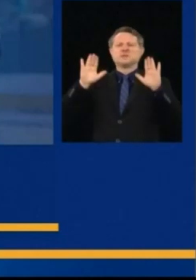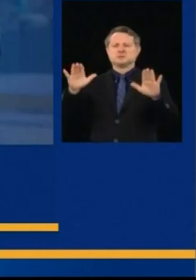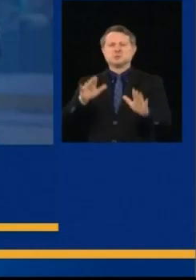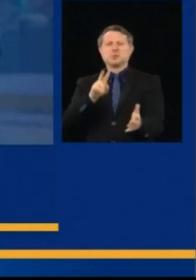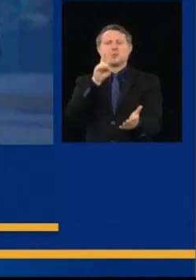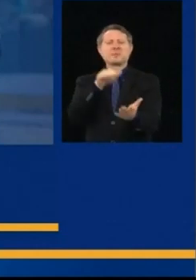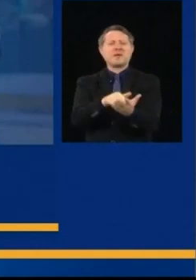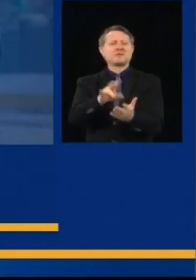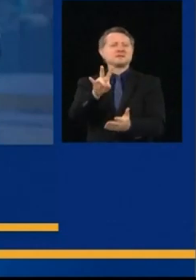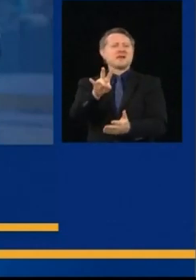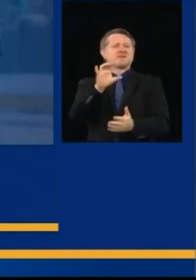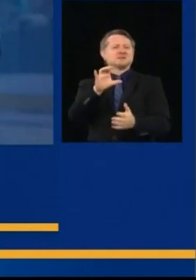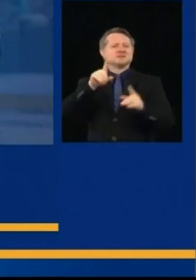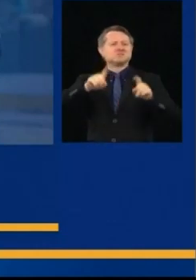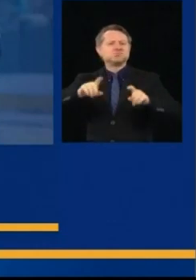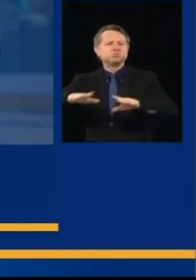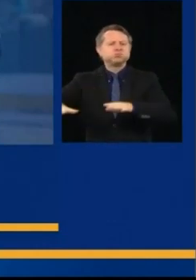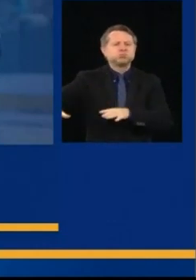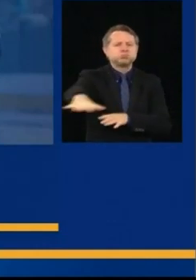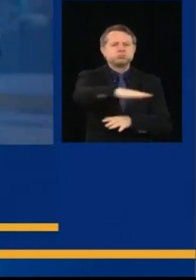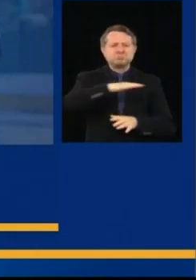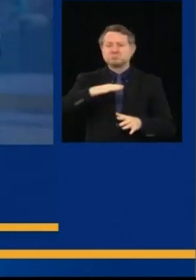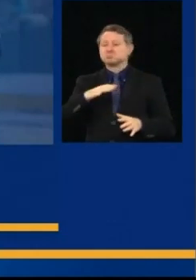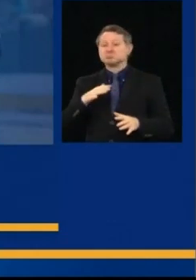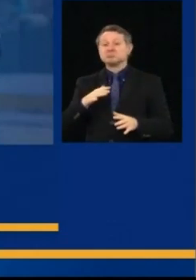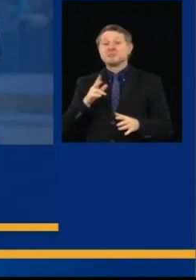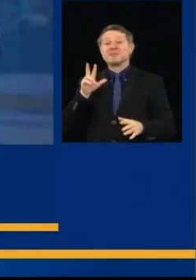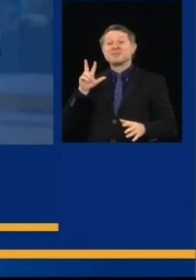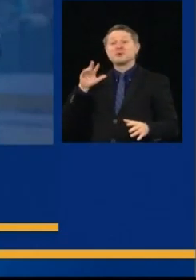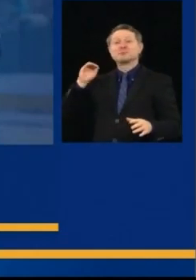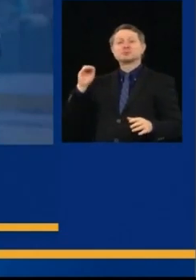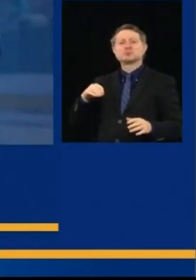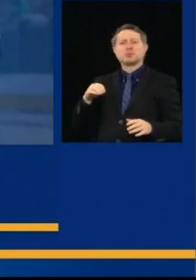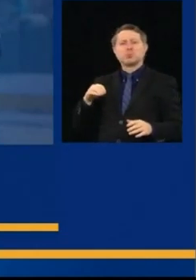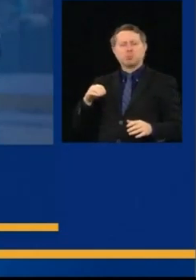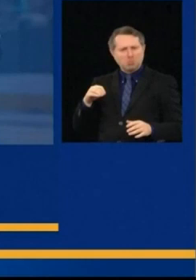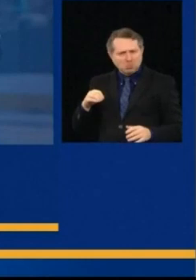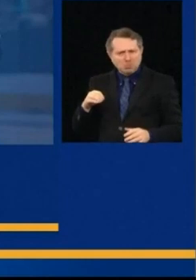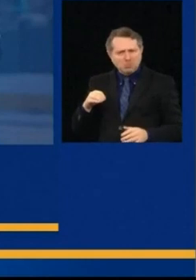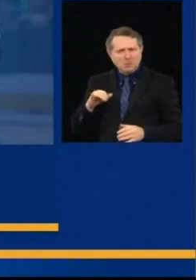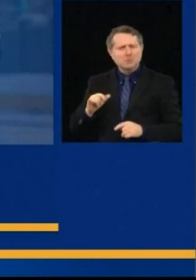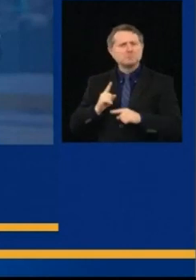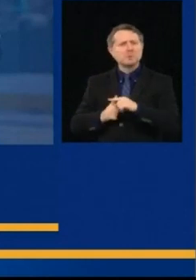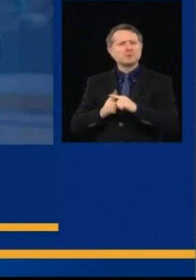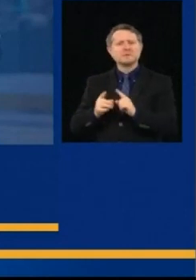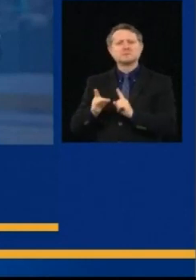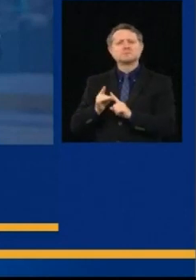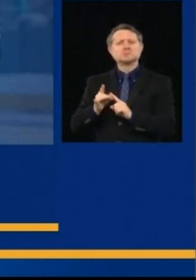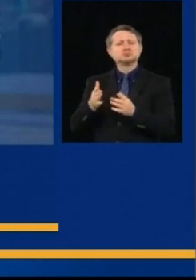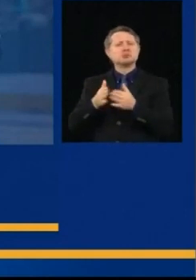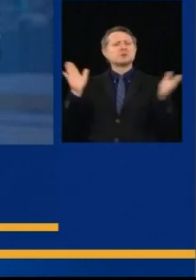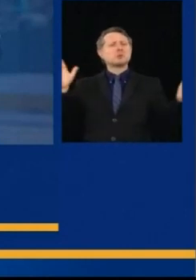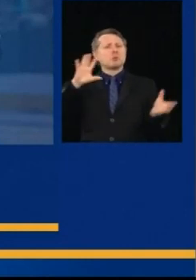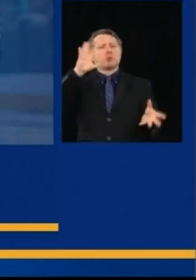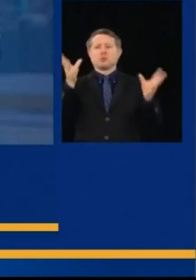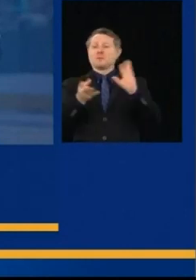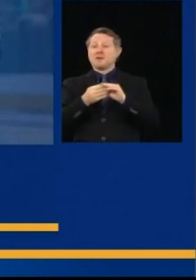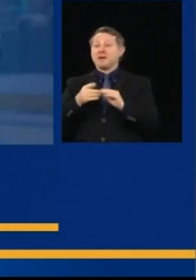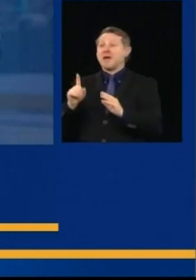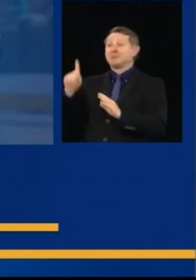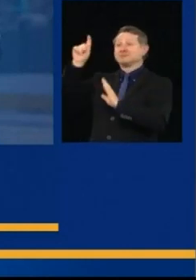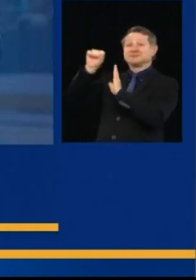Police, only 3% tested positive, and that's general population, upstate New York, of about 12%. So